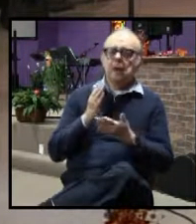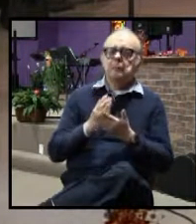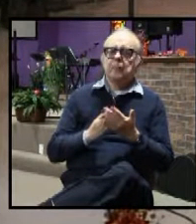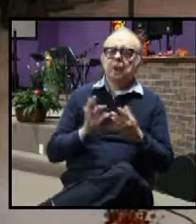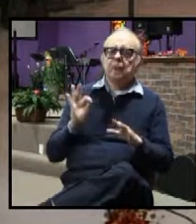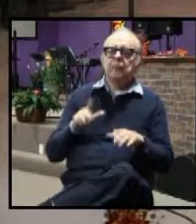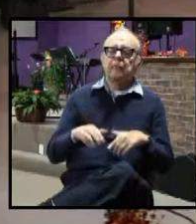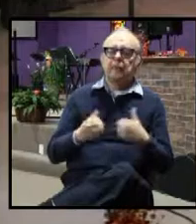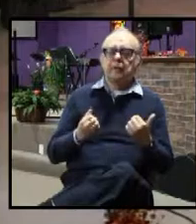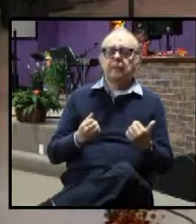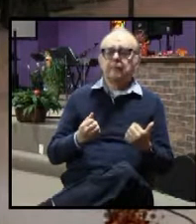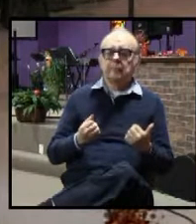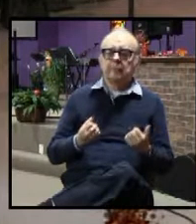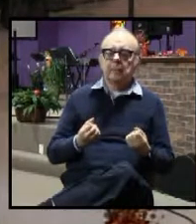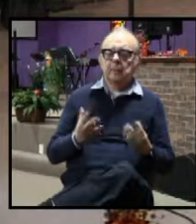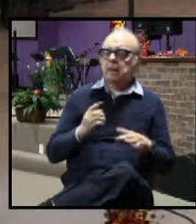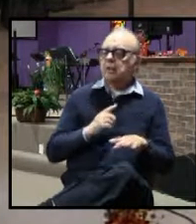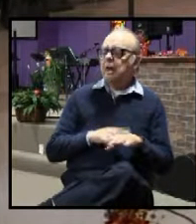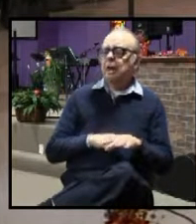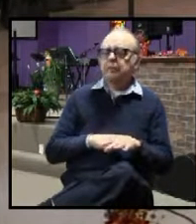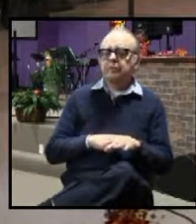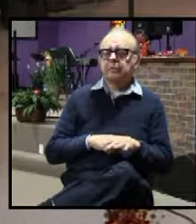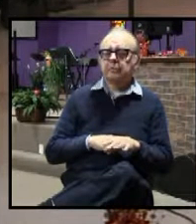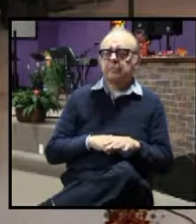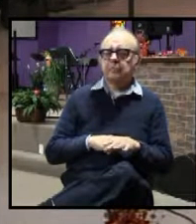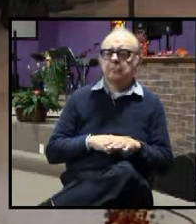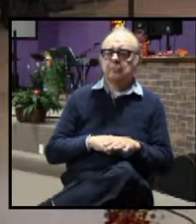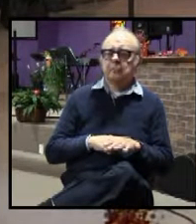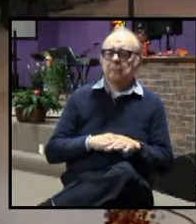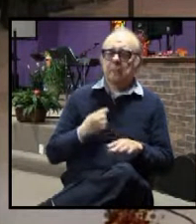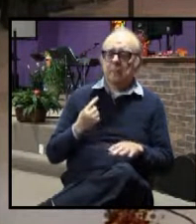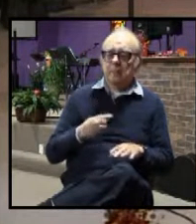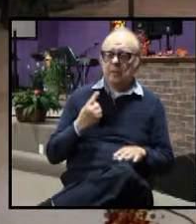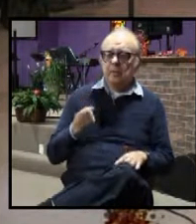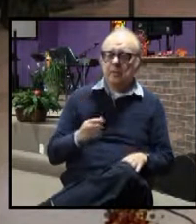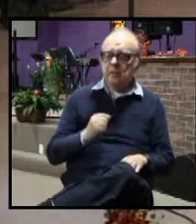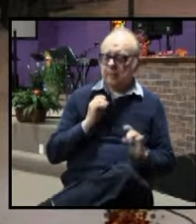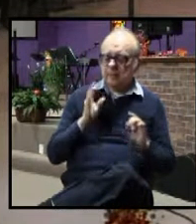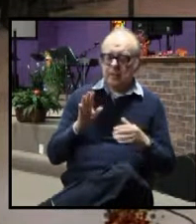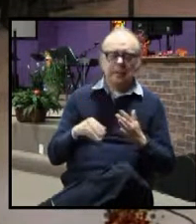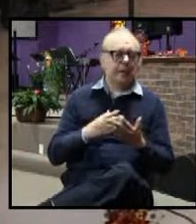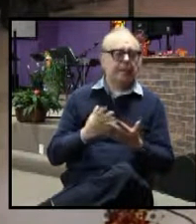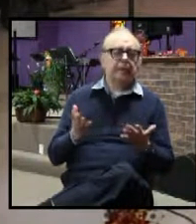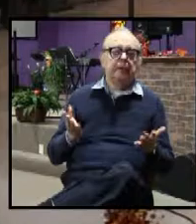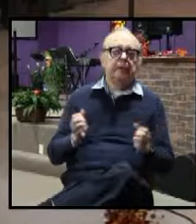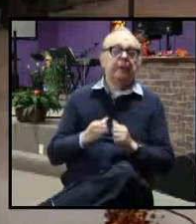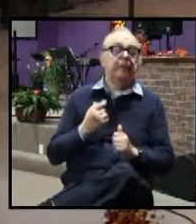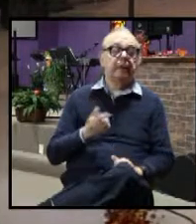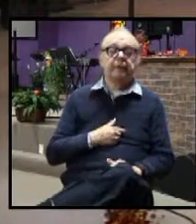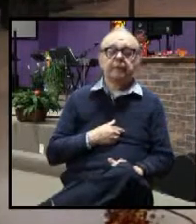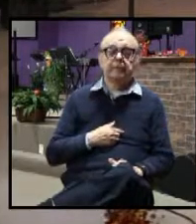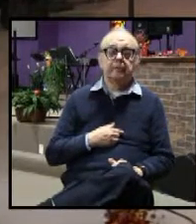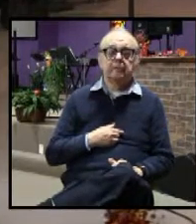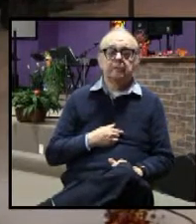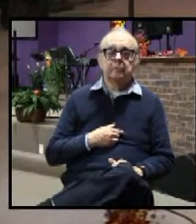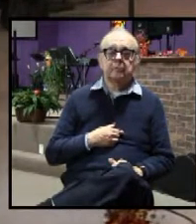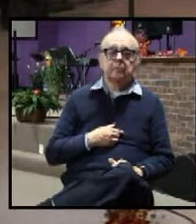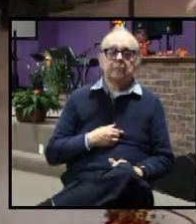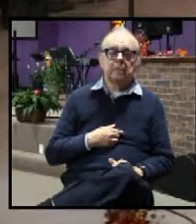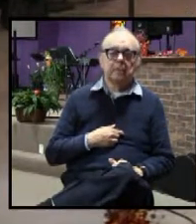your life. There are so many times that we think that God doesn't care about anything in our life.